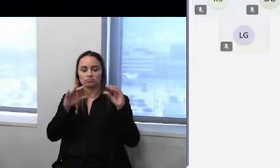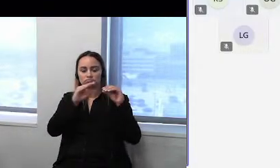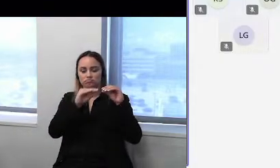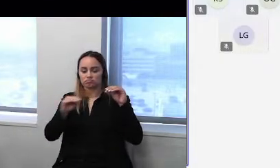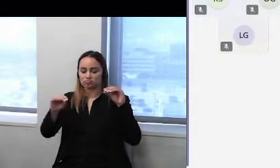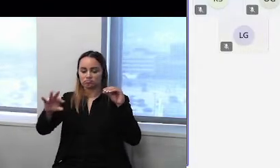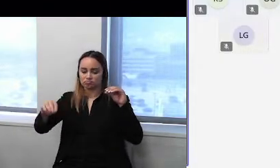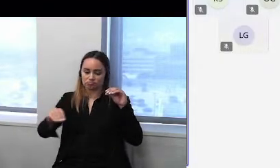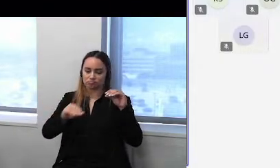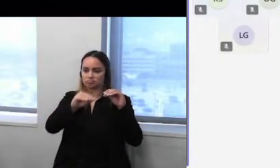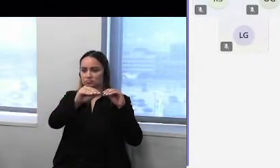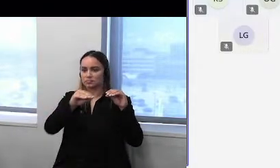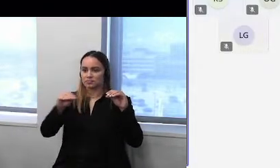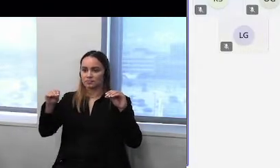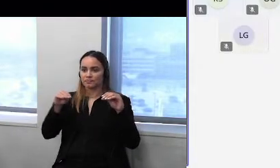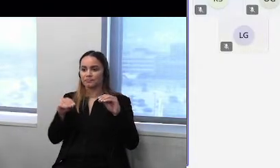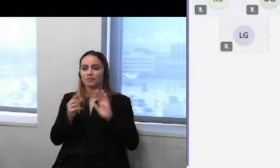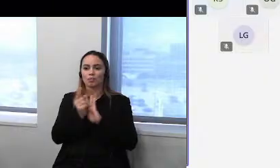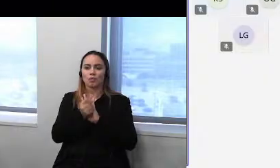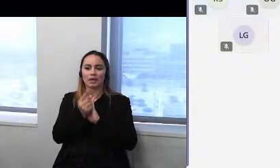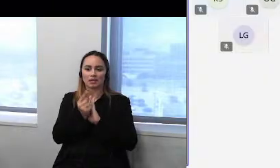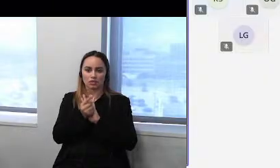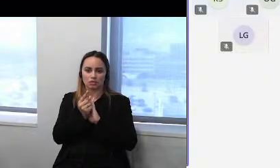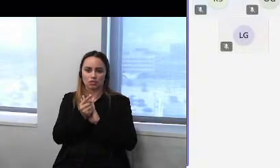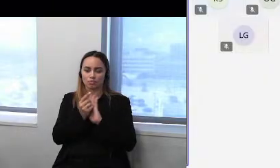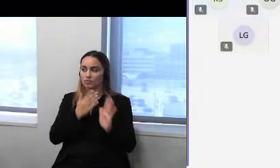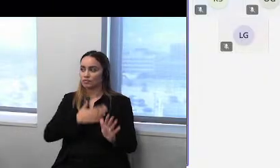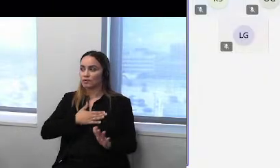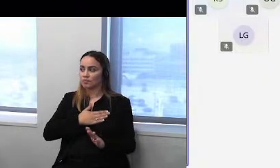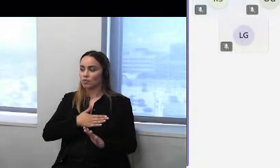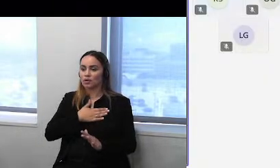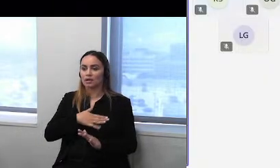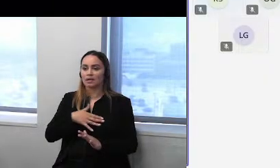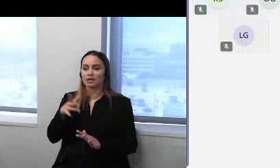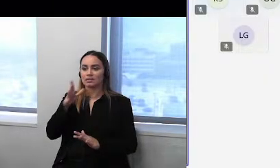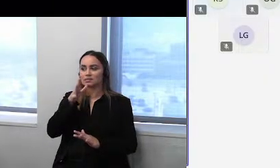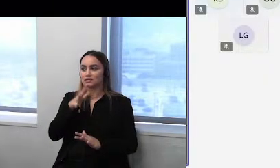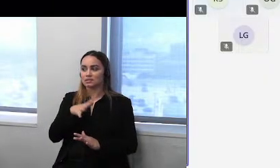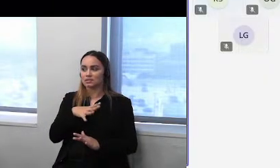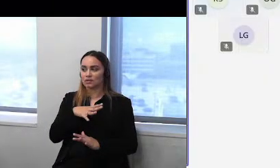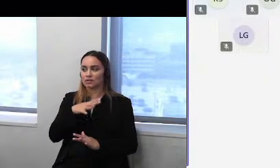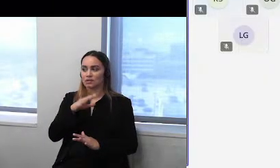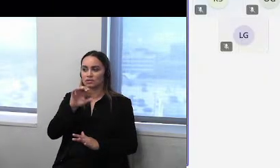But you mentioned One moment, please. Let me hear from Ms. Chambers. Welcome, Ms. Chambers.